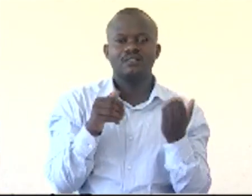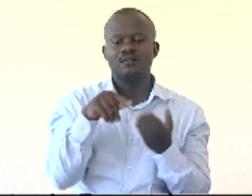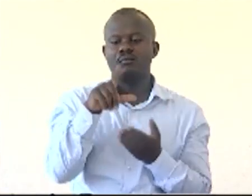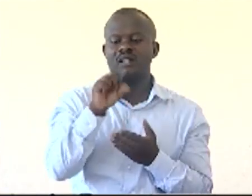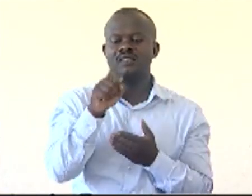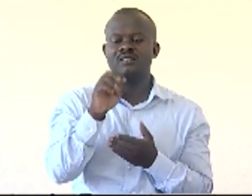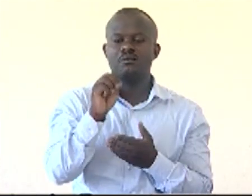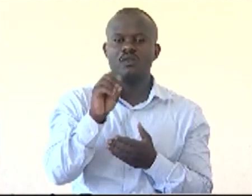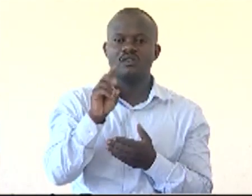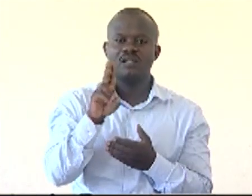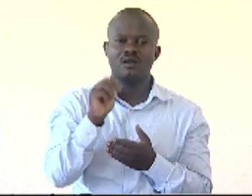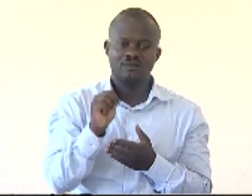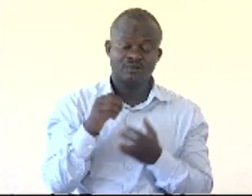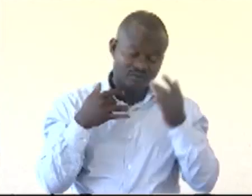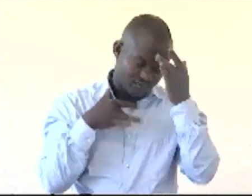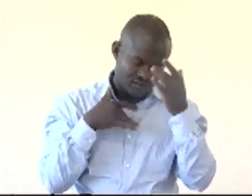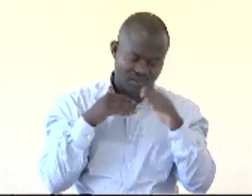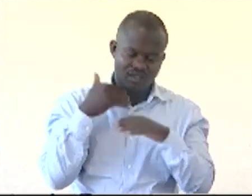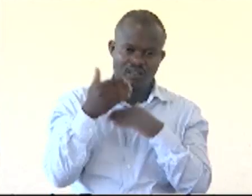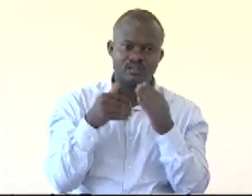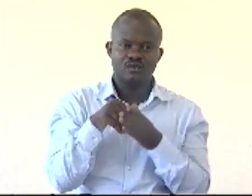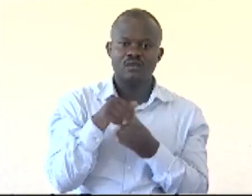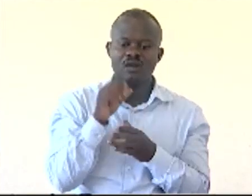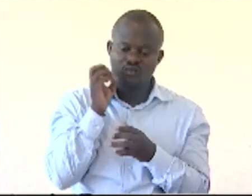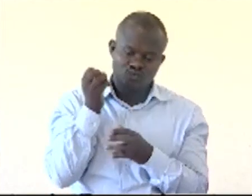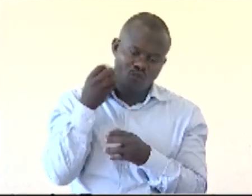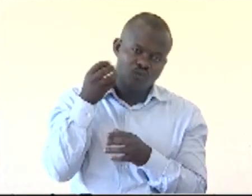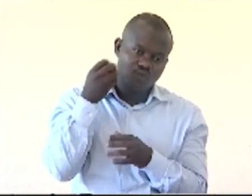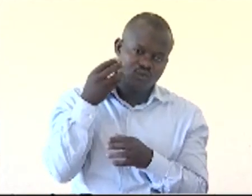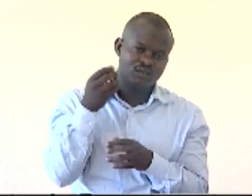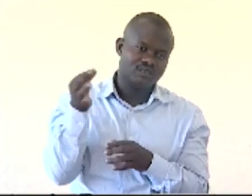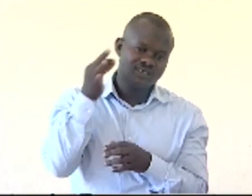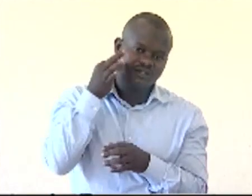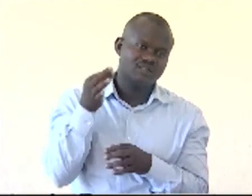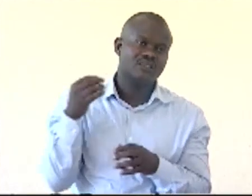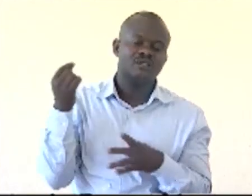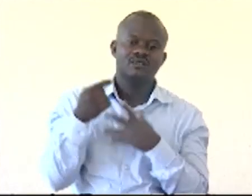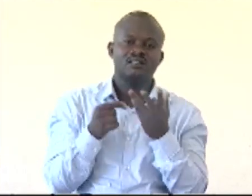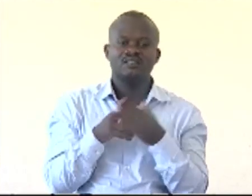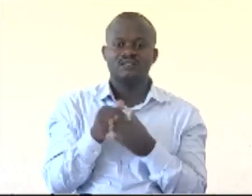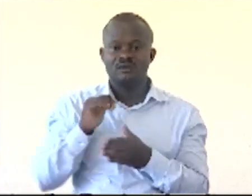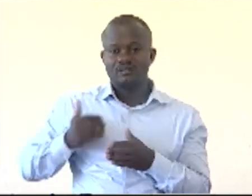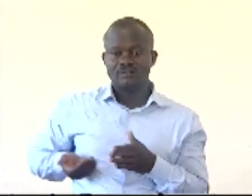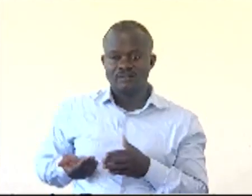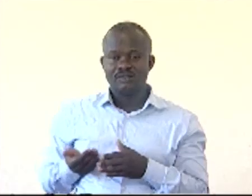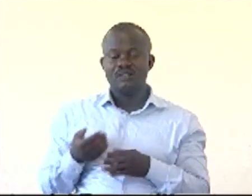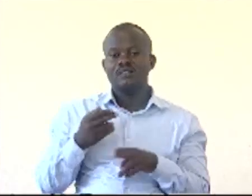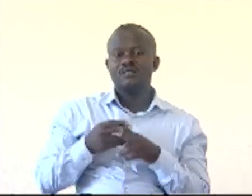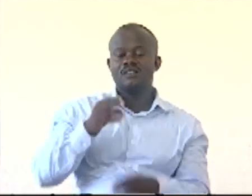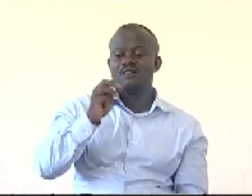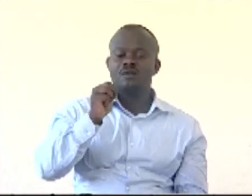Plasmodium parasite through saliva. And when this female Anopheles